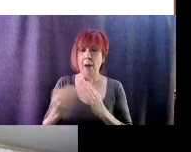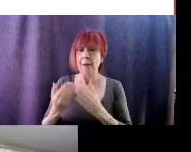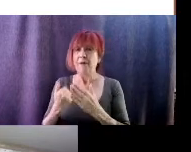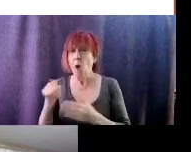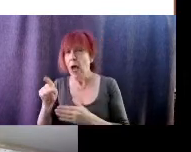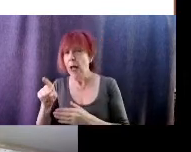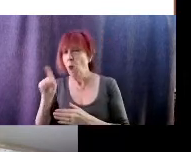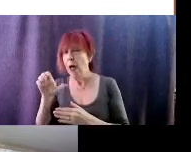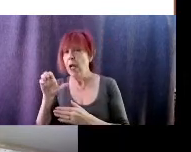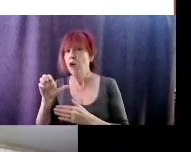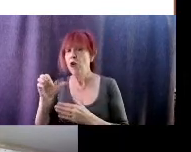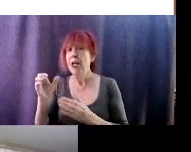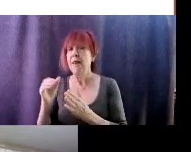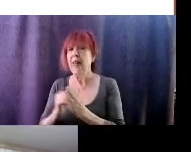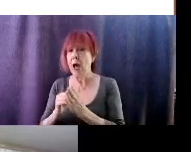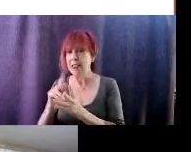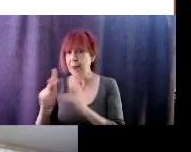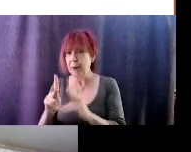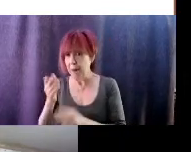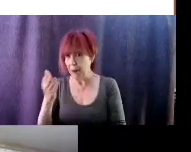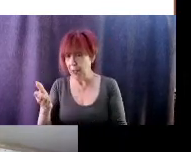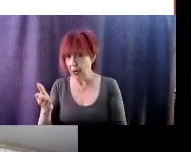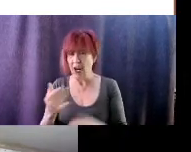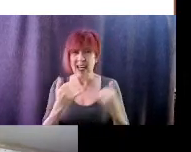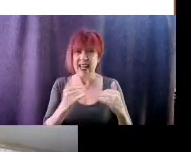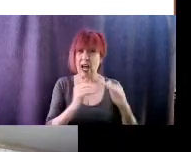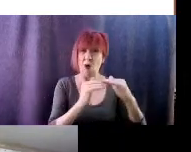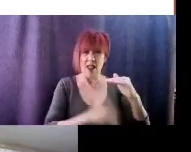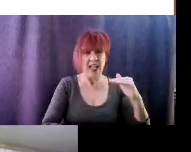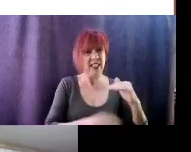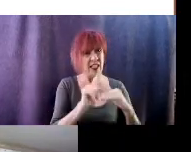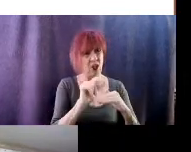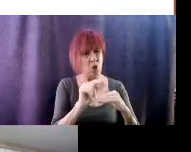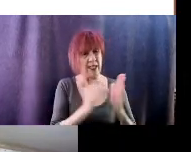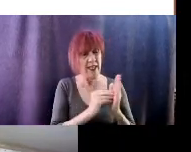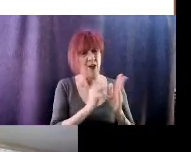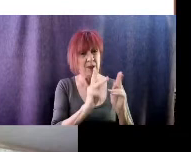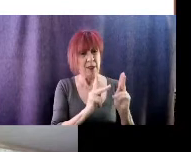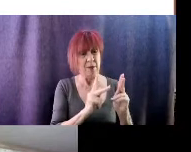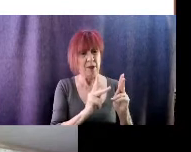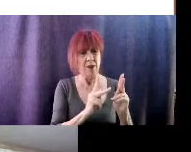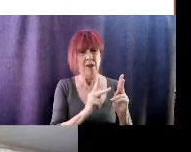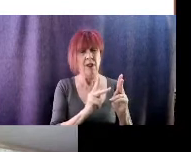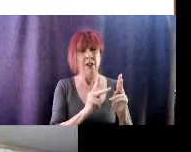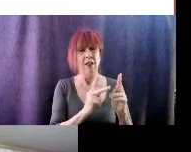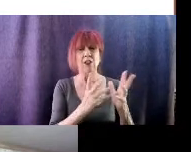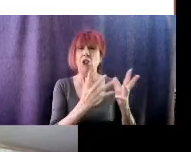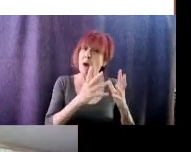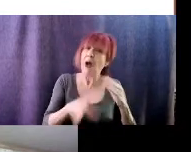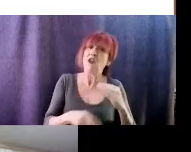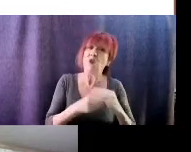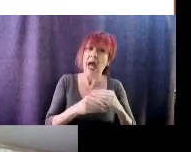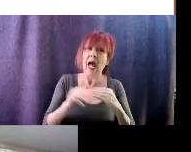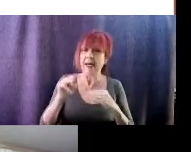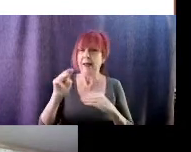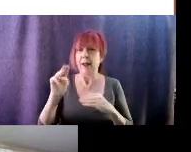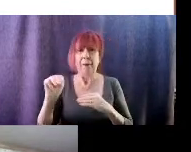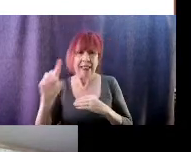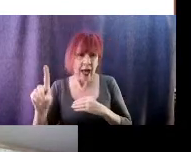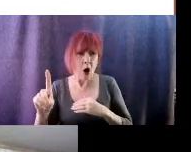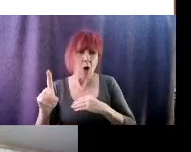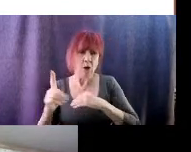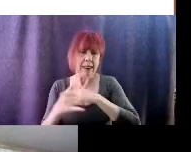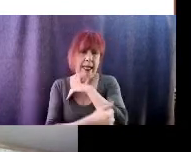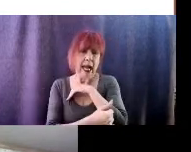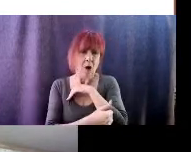it's under 20,000, and it's just in bad shape. But we wanted to add McDowell because even with the troubles that